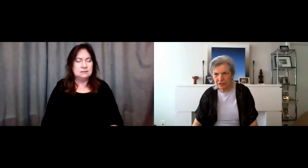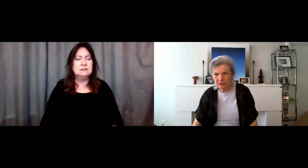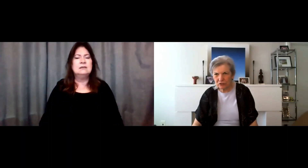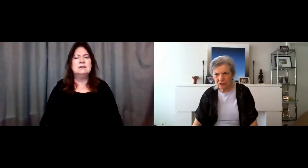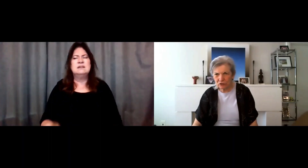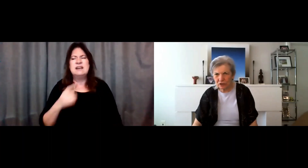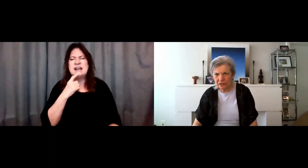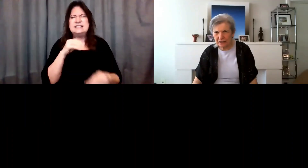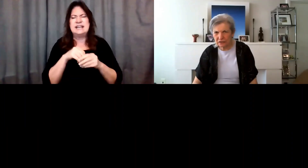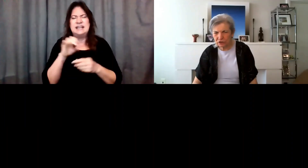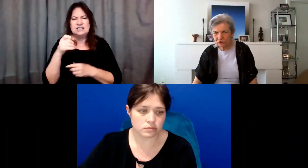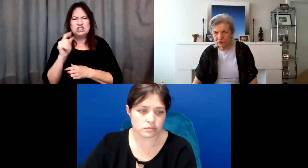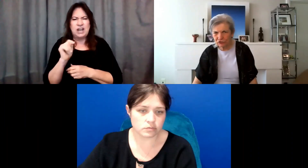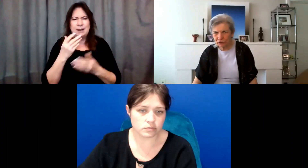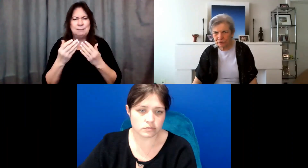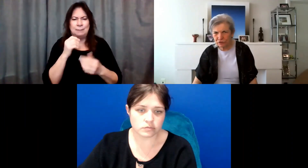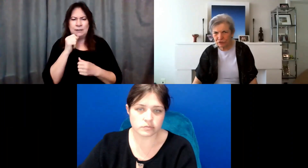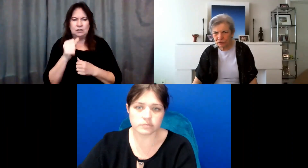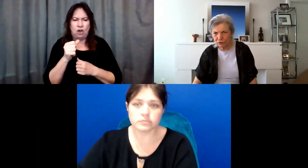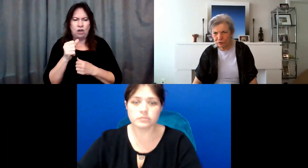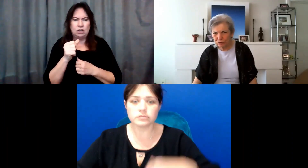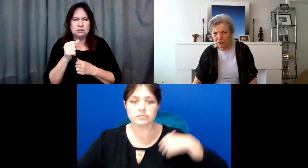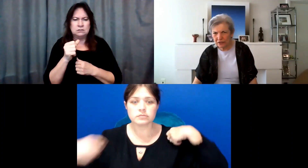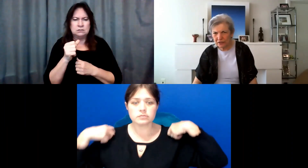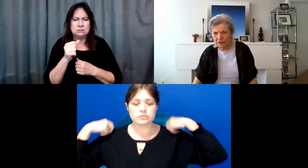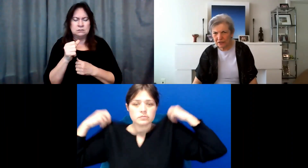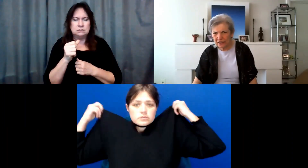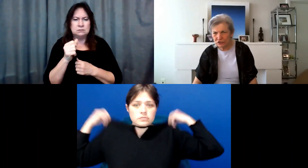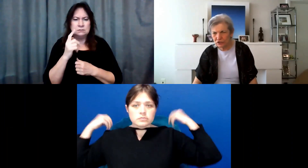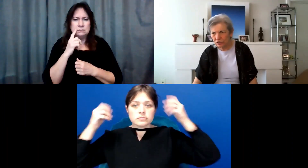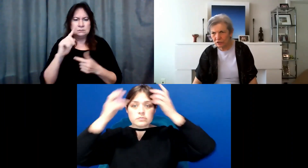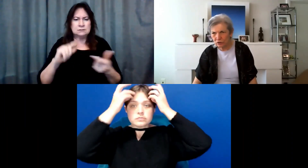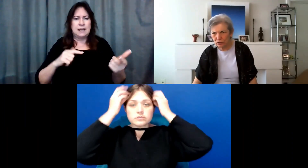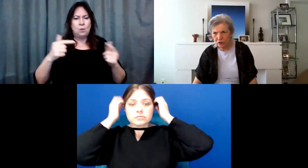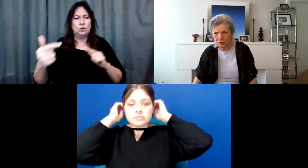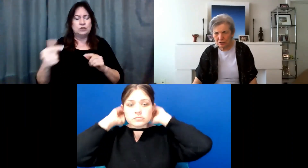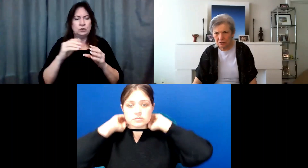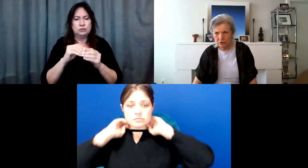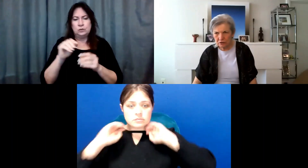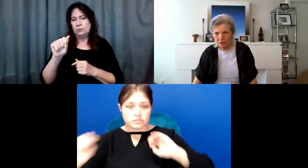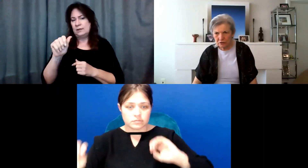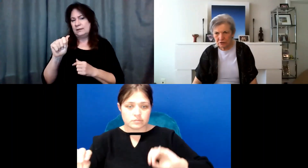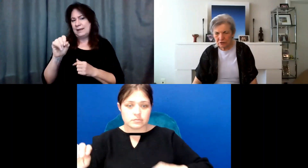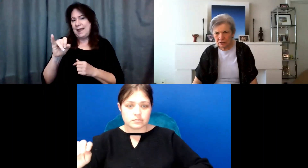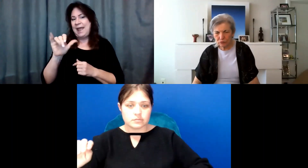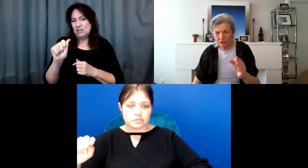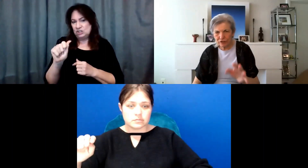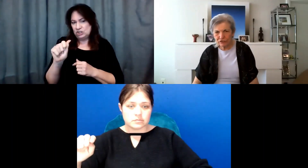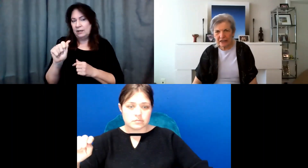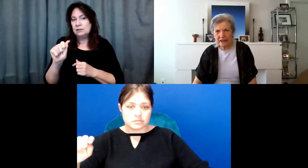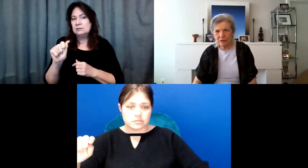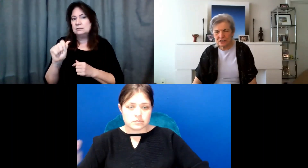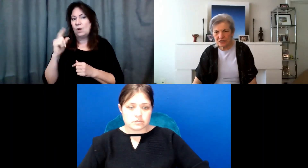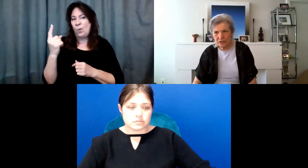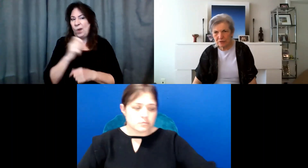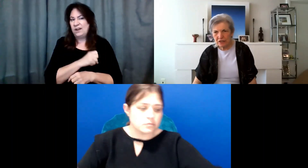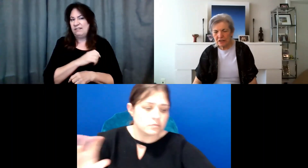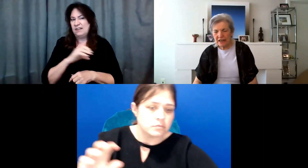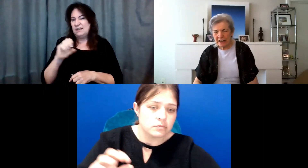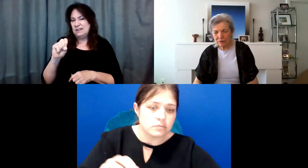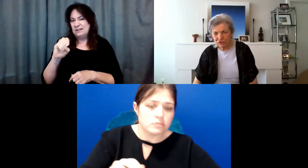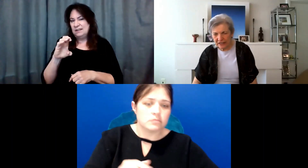have said orally, and I'll turn this over to Asia or one of our SCARA